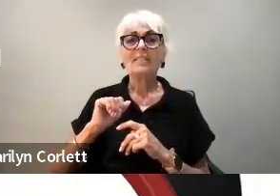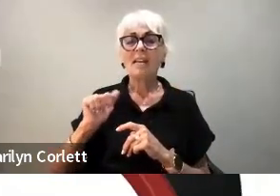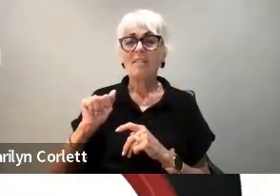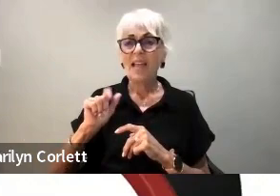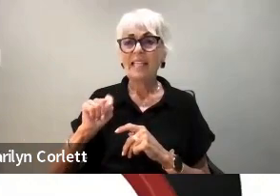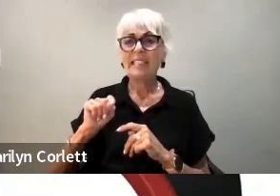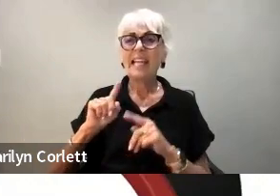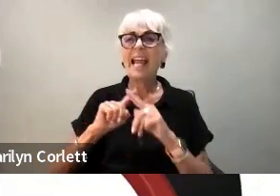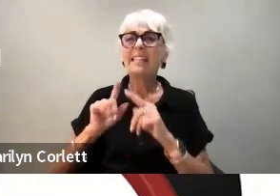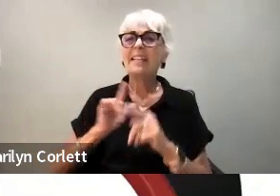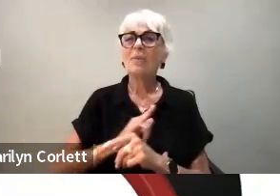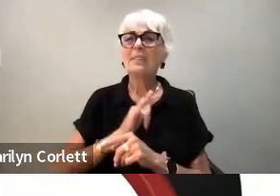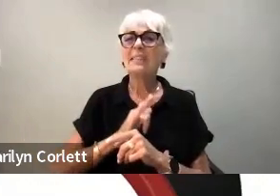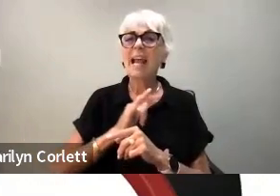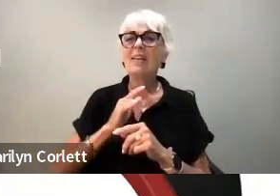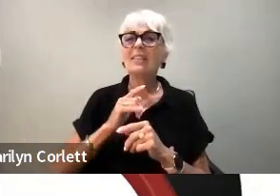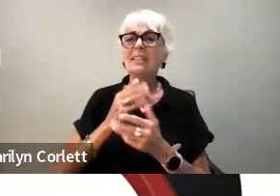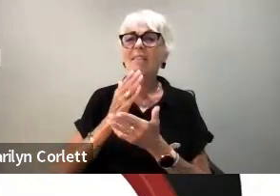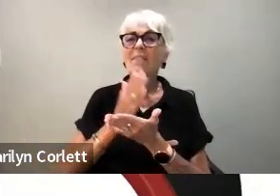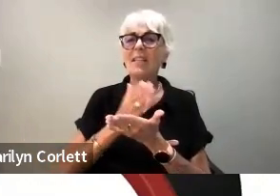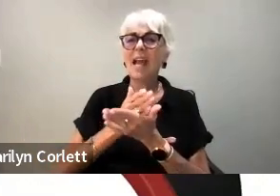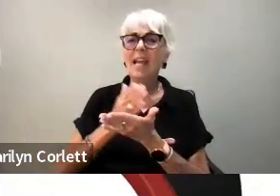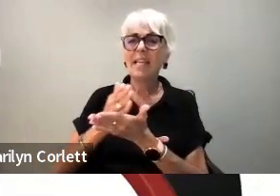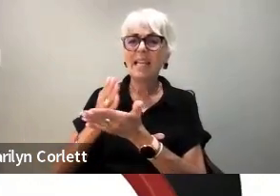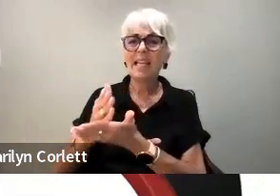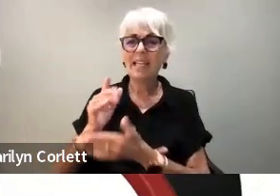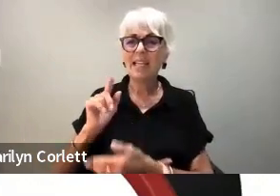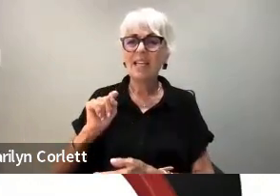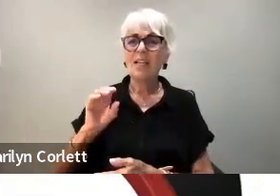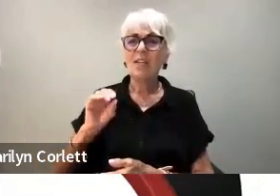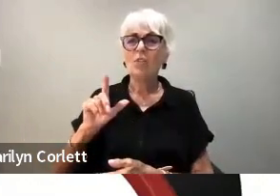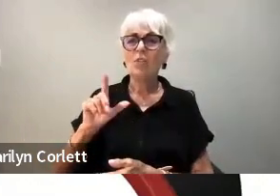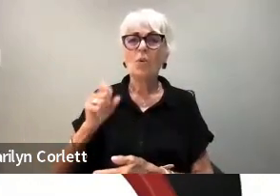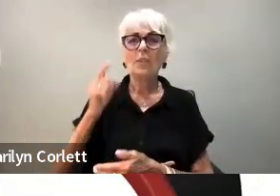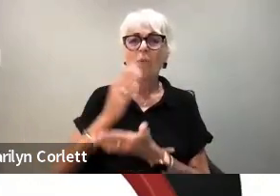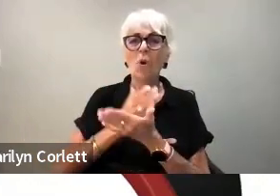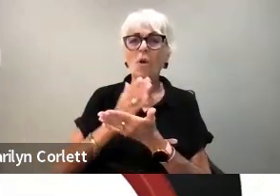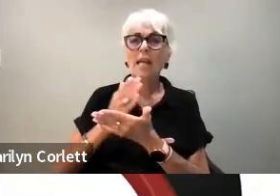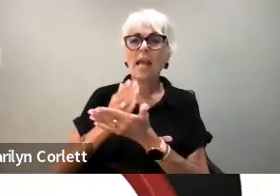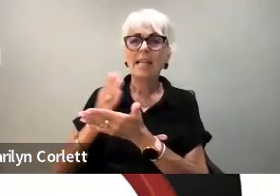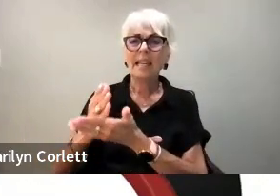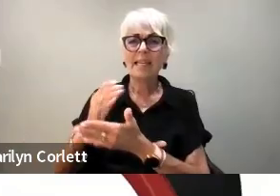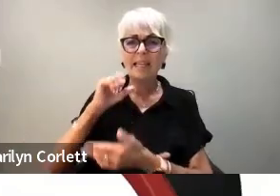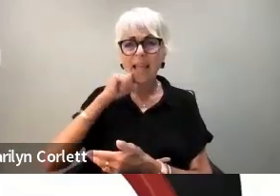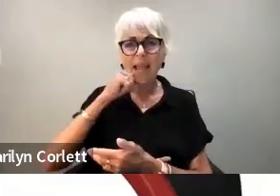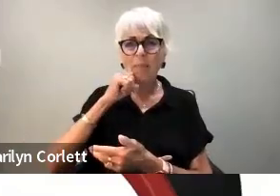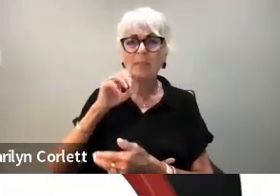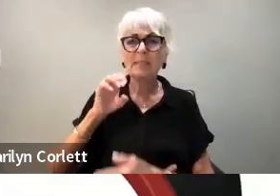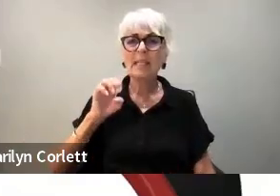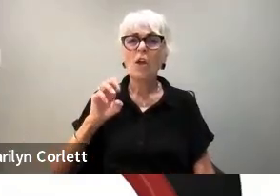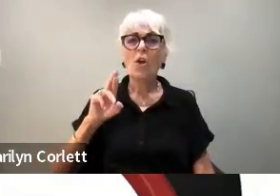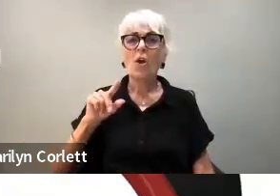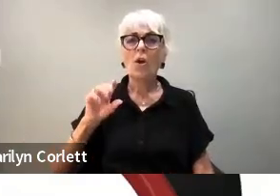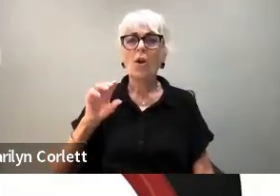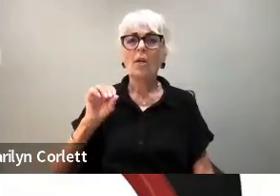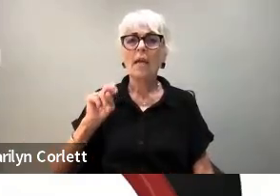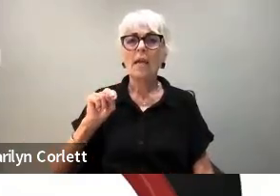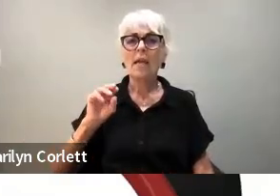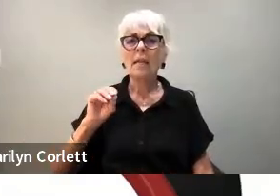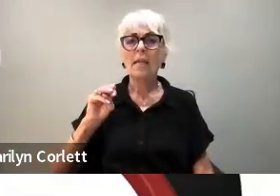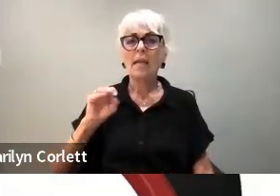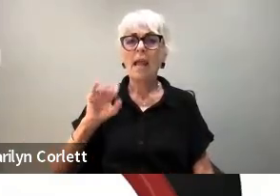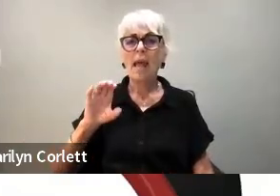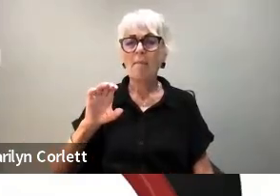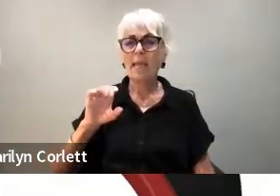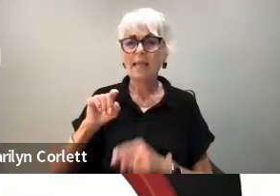of cutting tools for cutting apples. This is an ergonomic knife, just has that